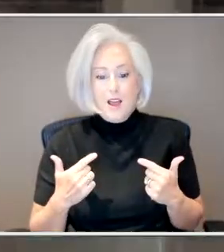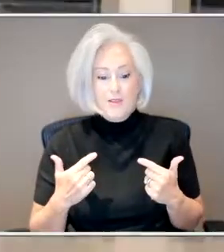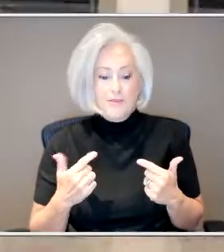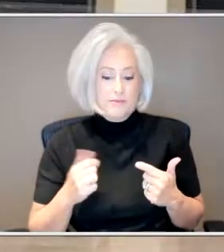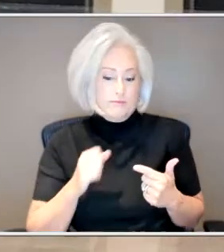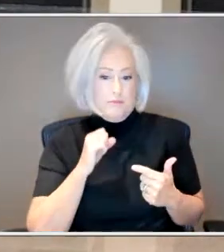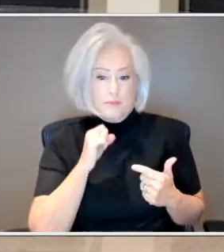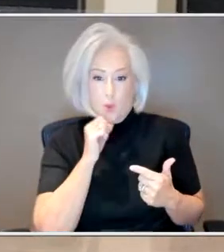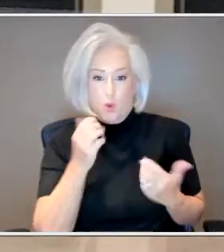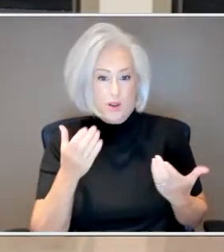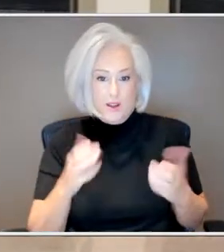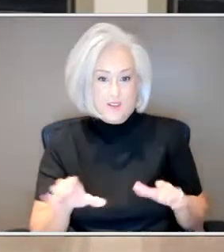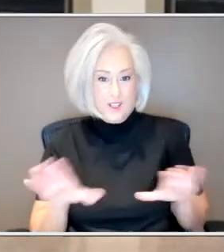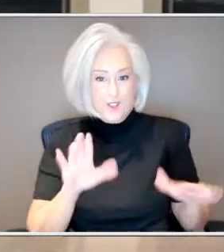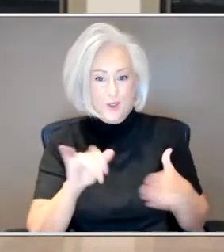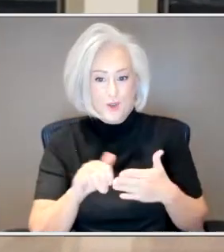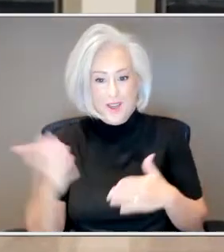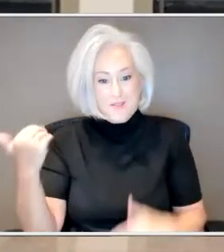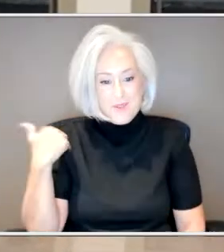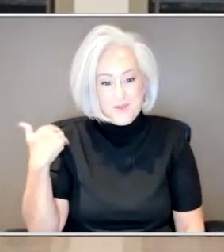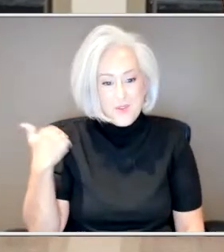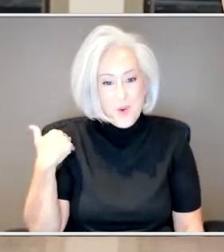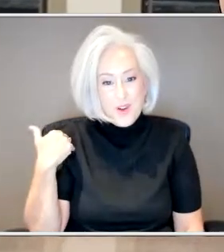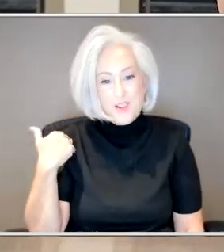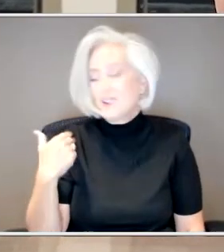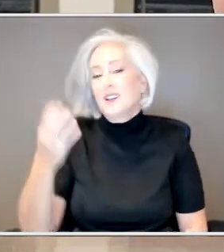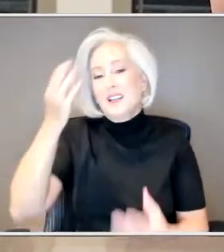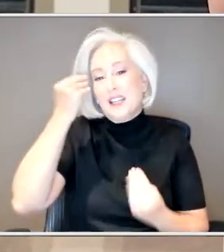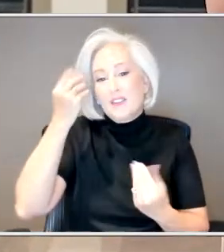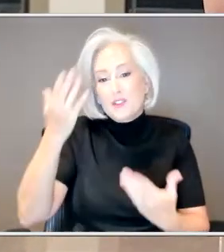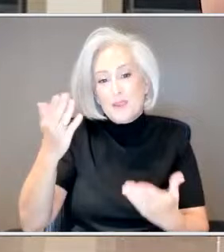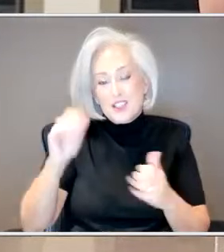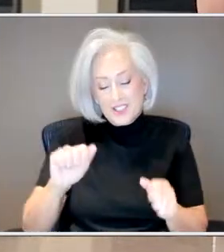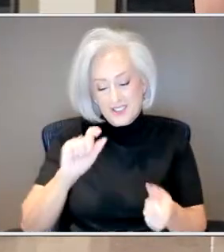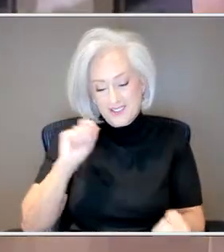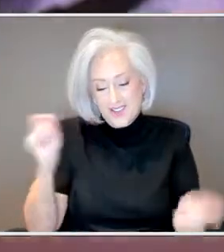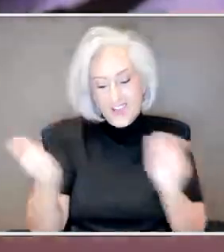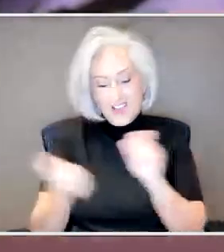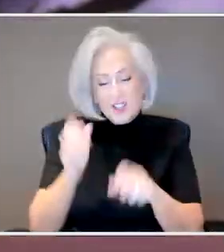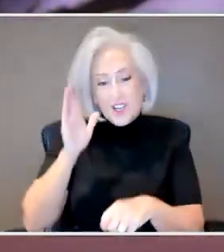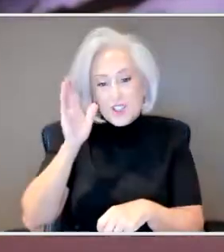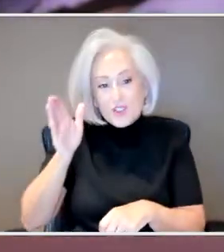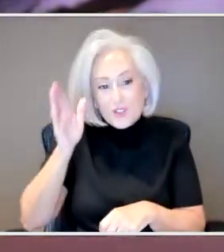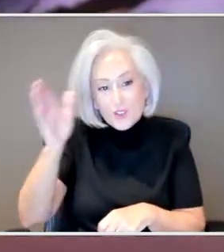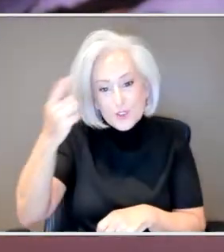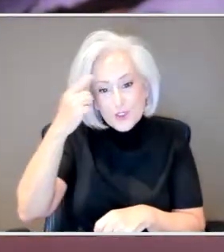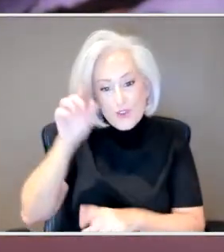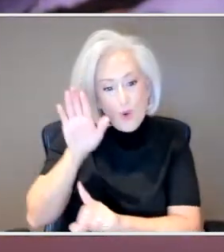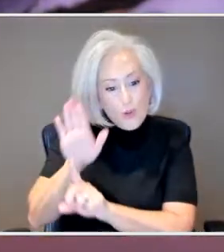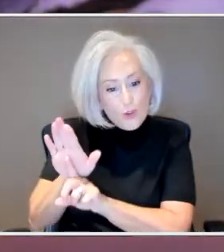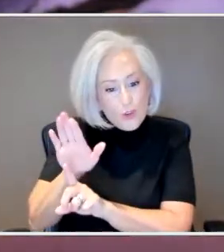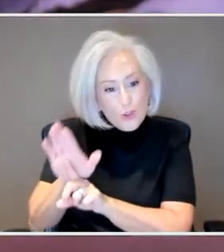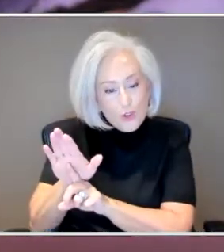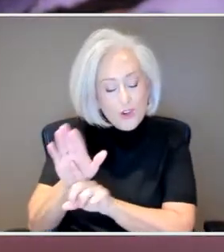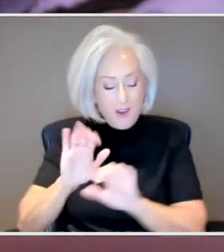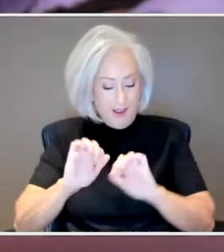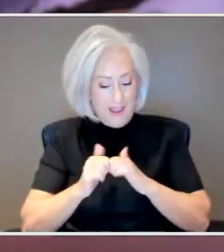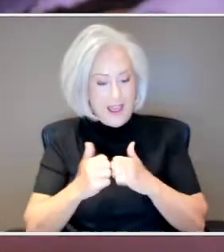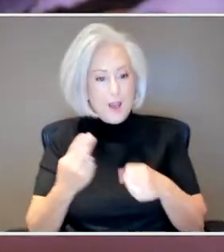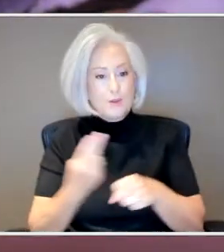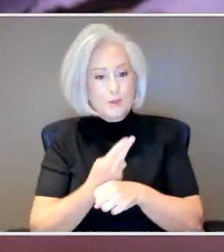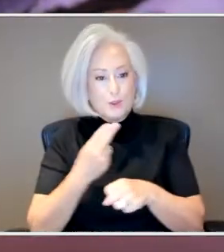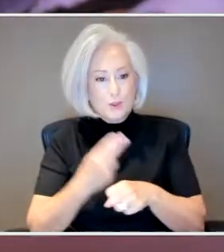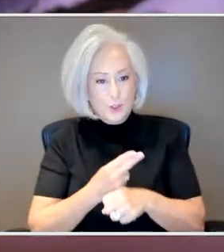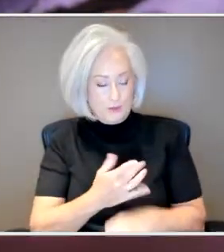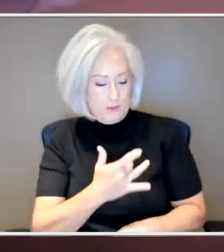before. Information that could change her future. How you can use cardiovascular genetic counseling to plan ahead